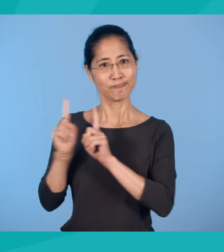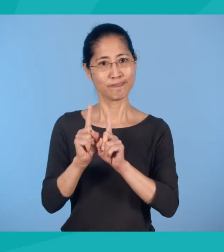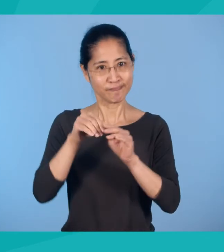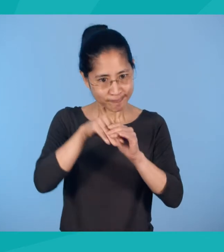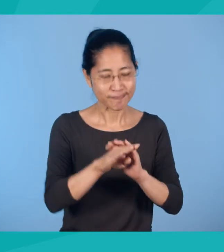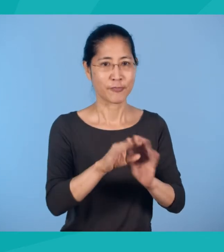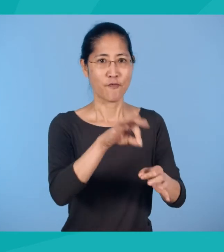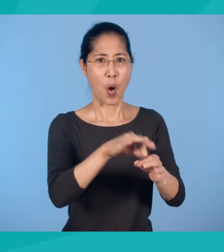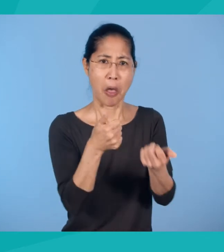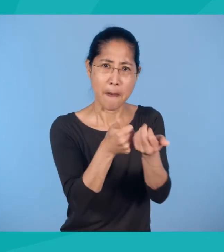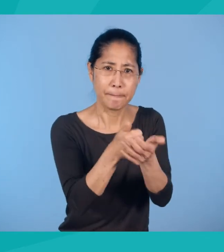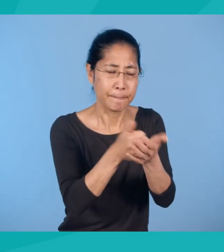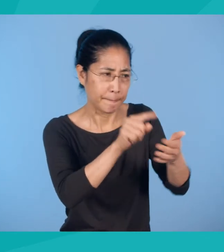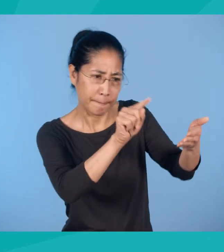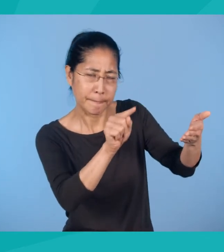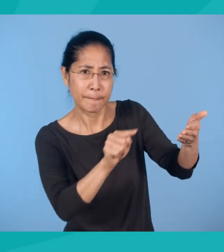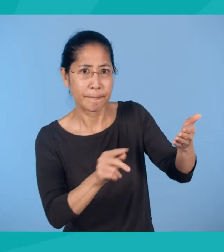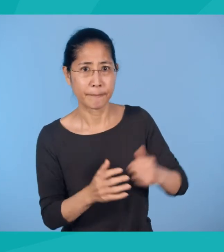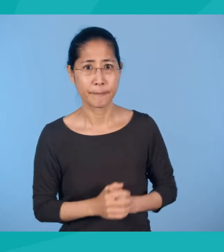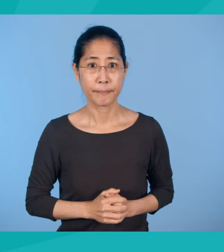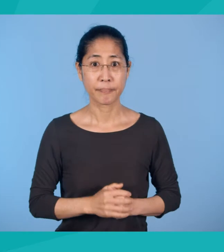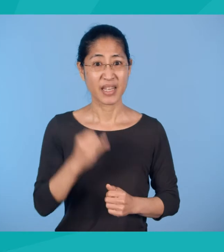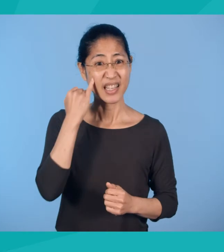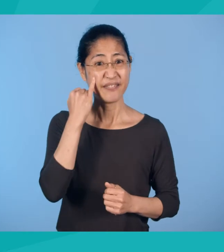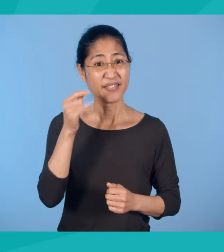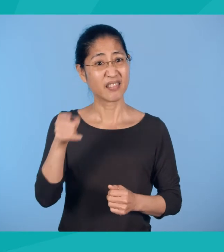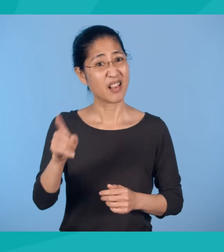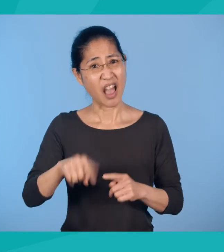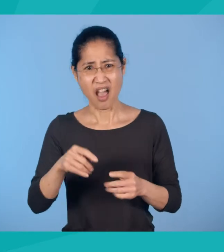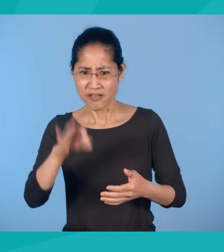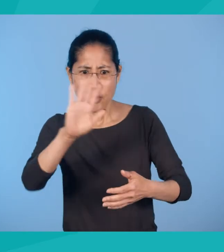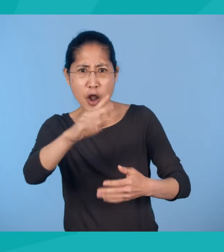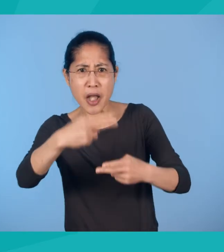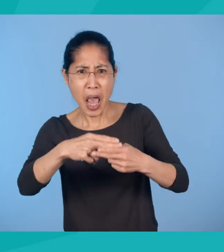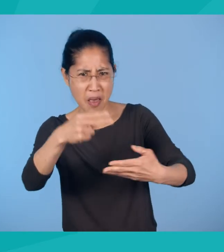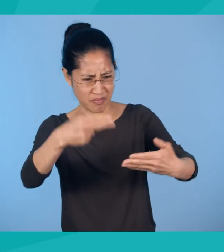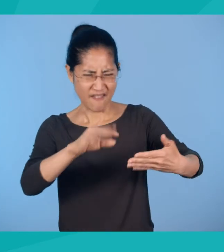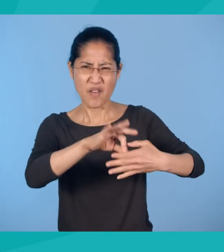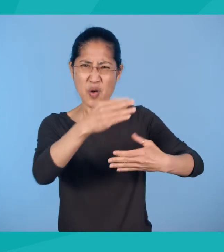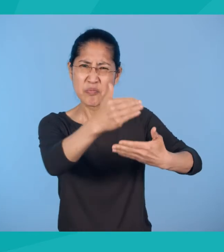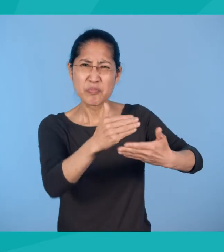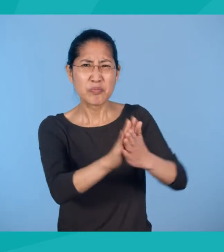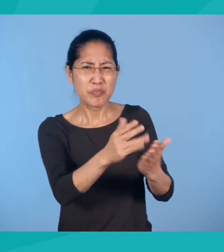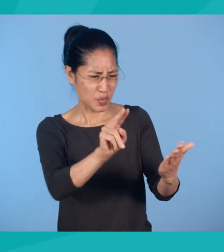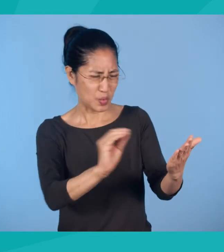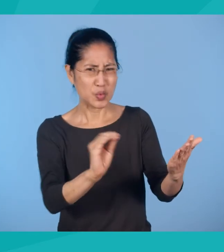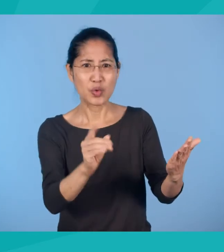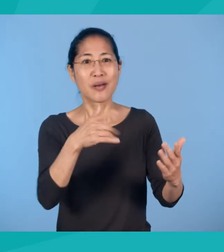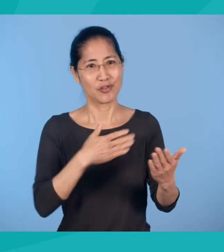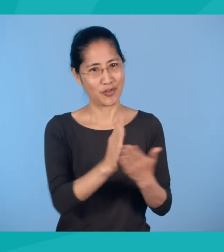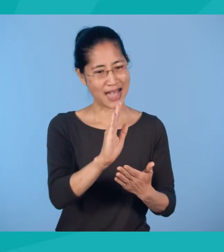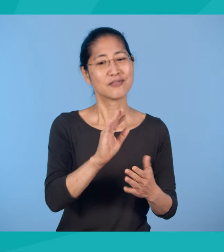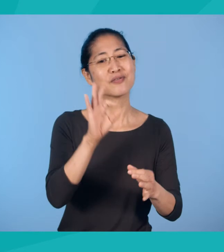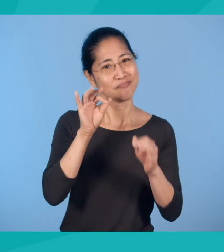into the polls to help you vote. If, for any reason, the poll worker cannot find your name on the poll books, voters have the right to vote a provisional